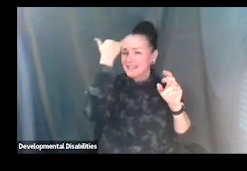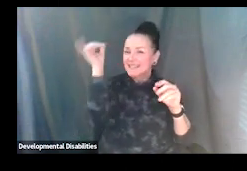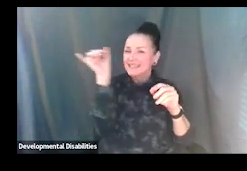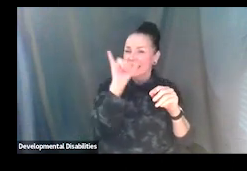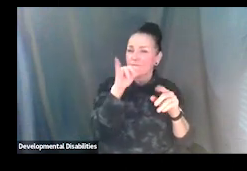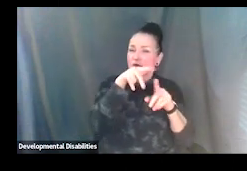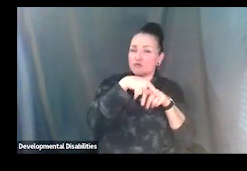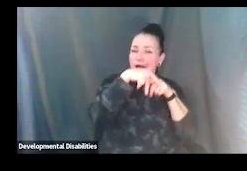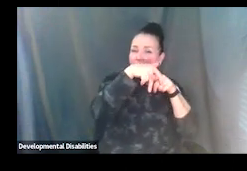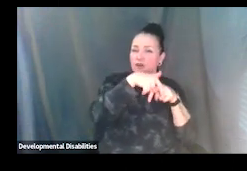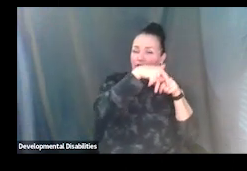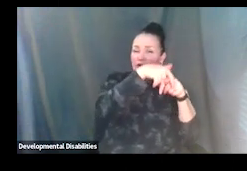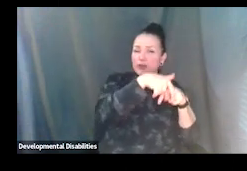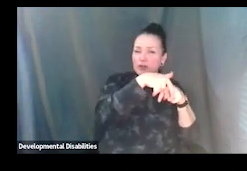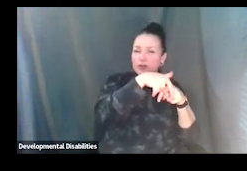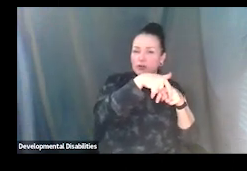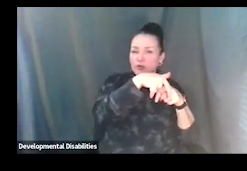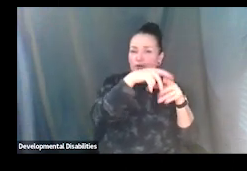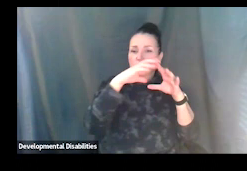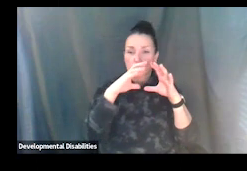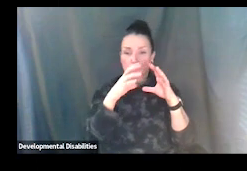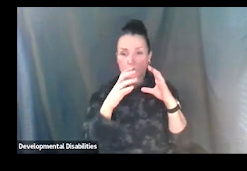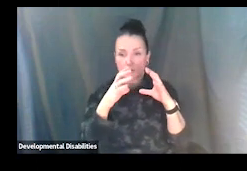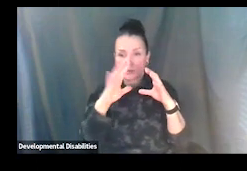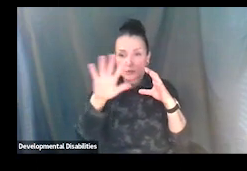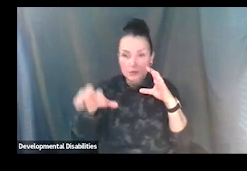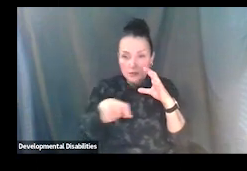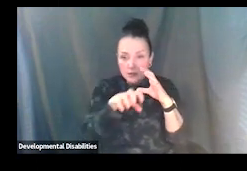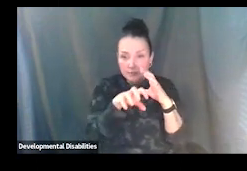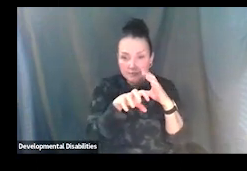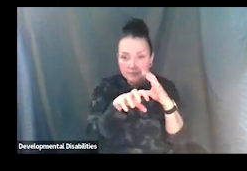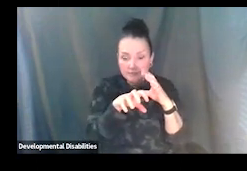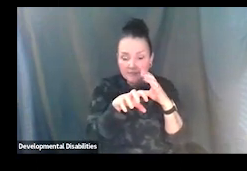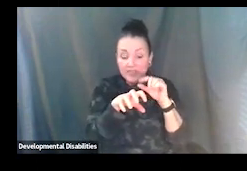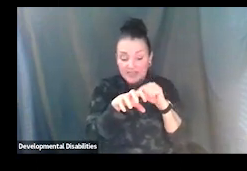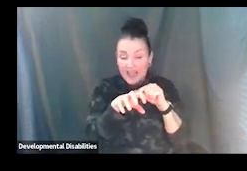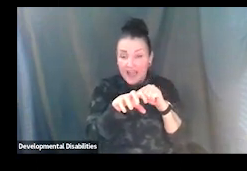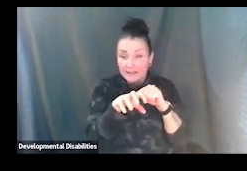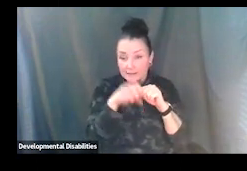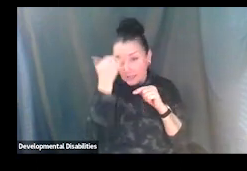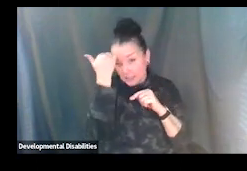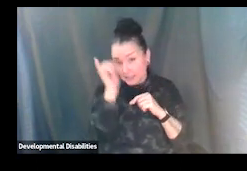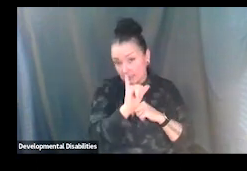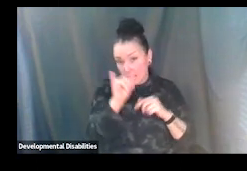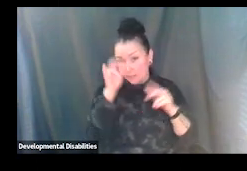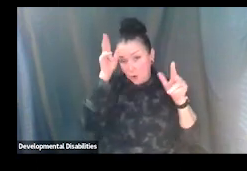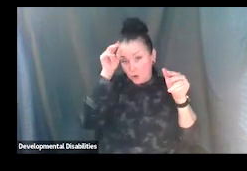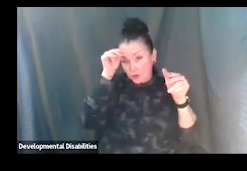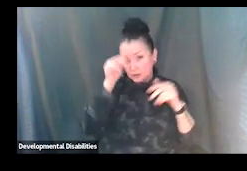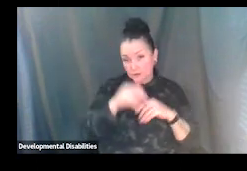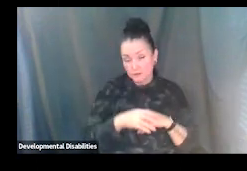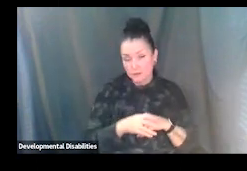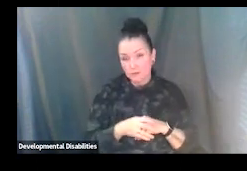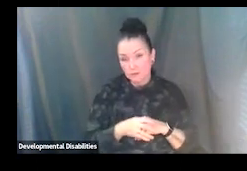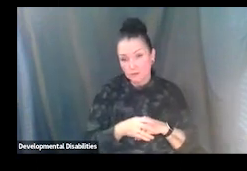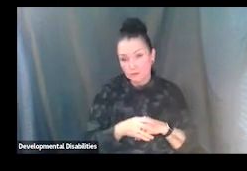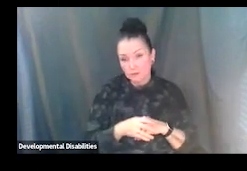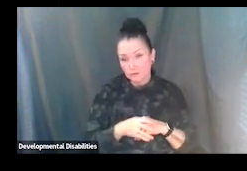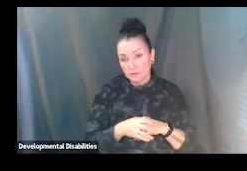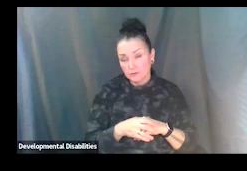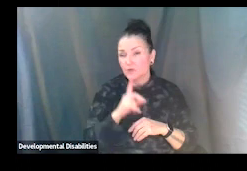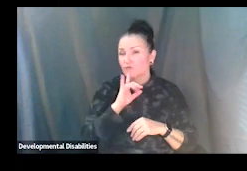take about 1 million years before the rider will be able to control the horse. In other words,